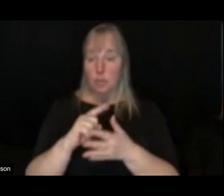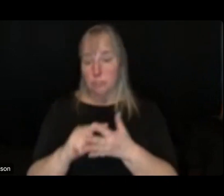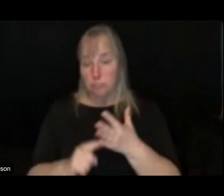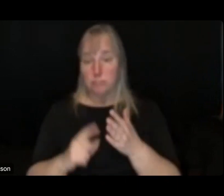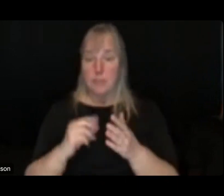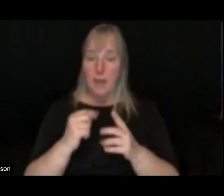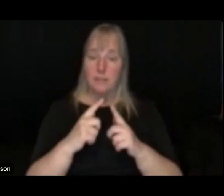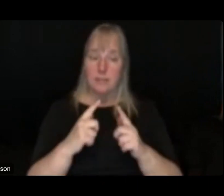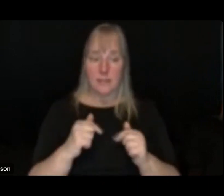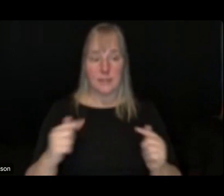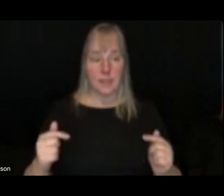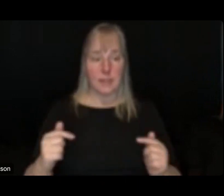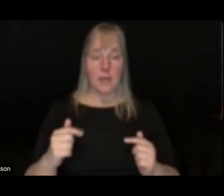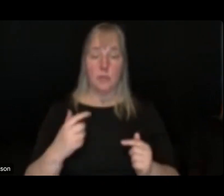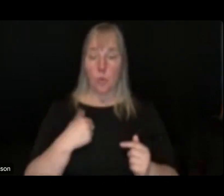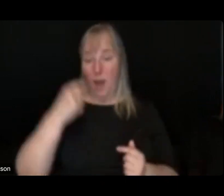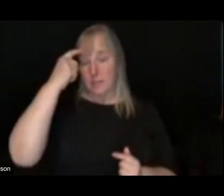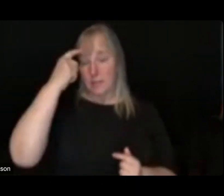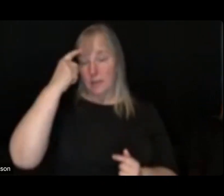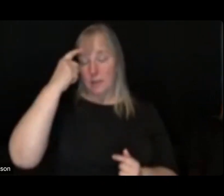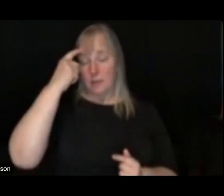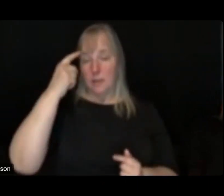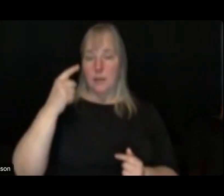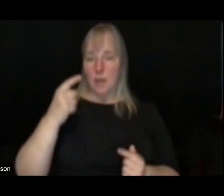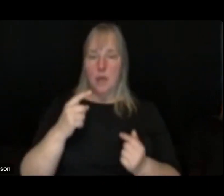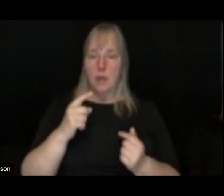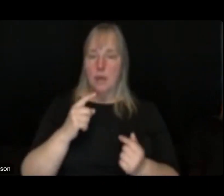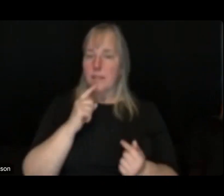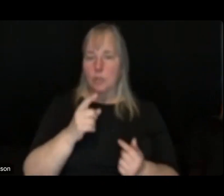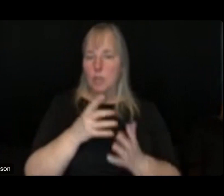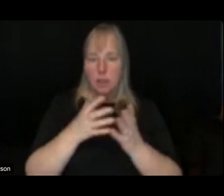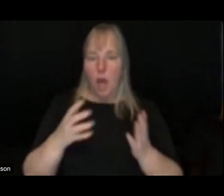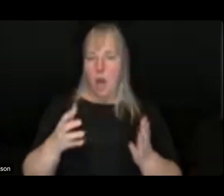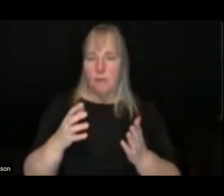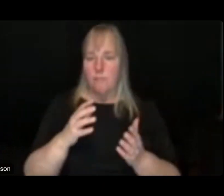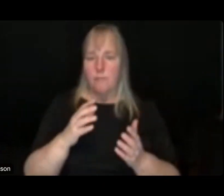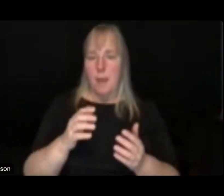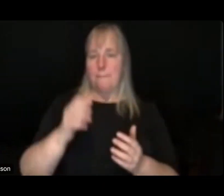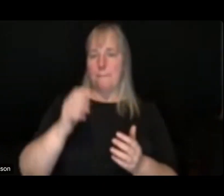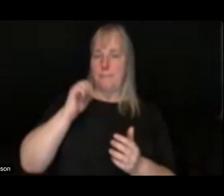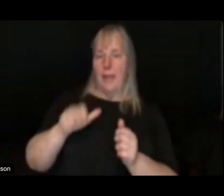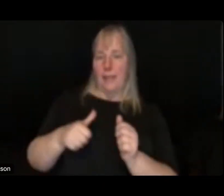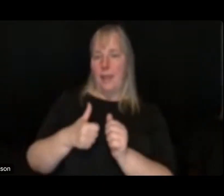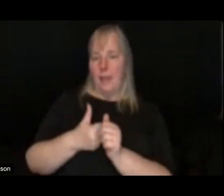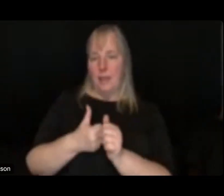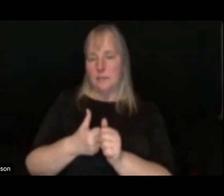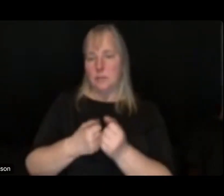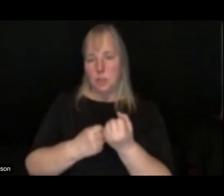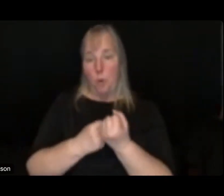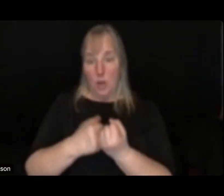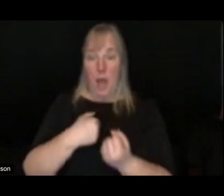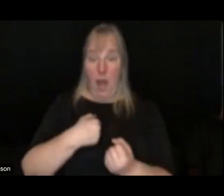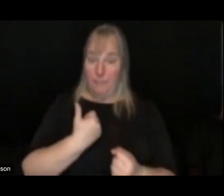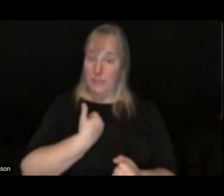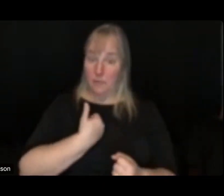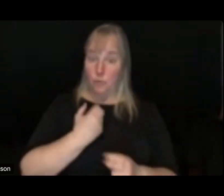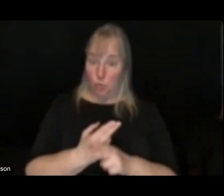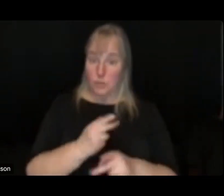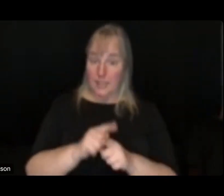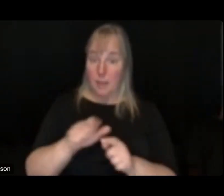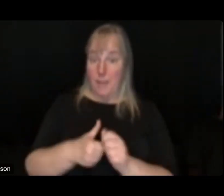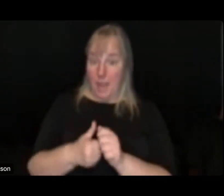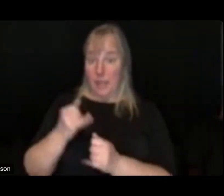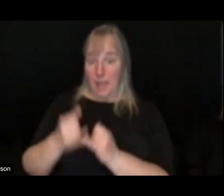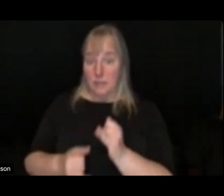think there is a lot of like back-end support. I know I use it as a back-end support. Some of the manufacturing, I've